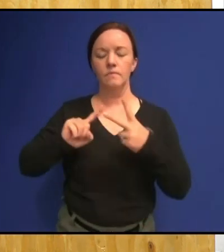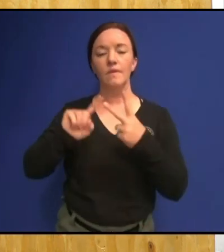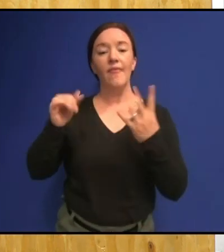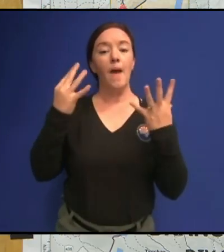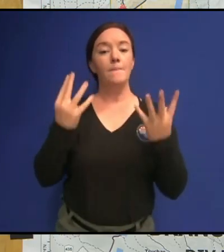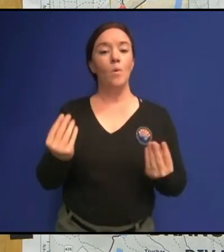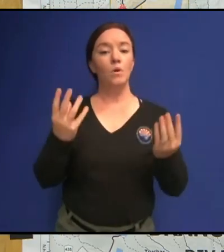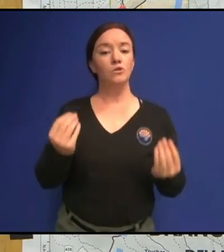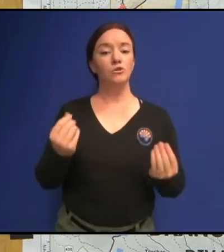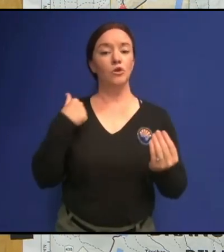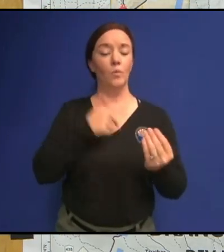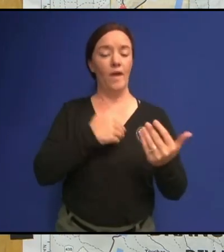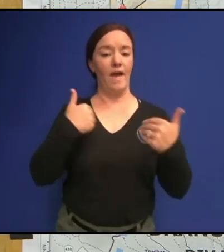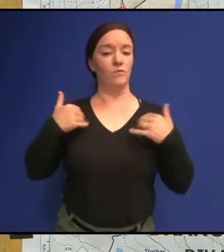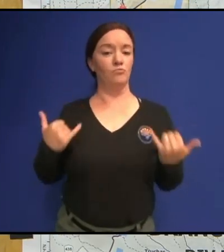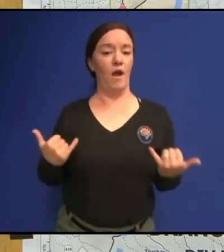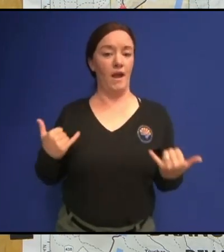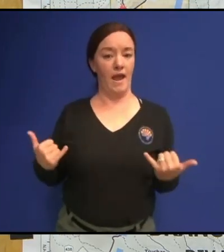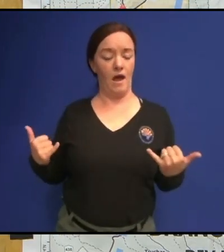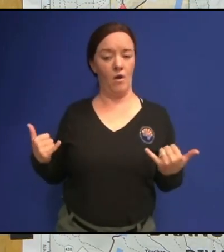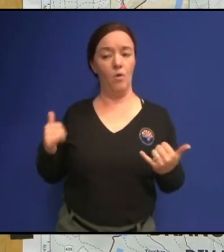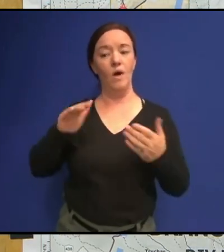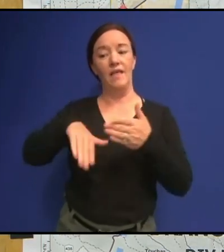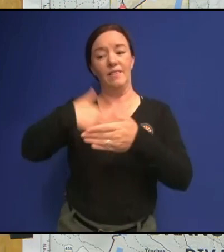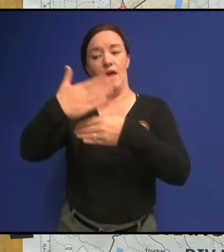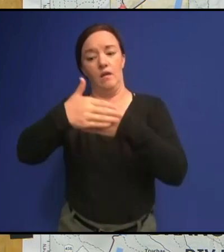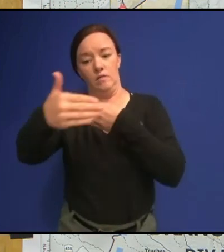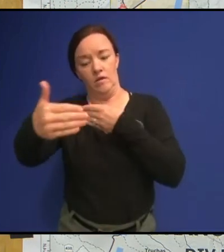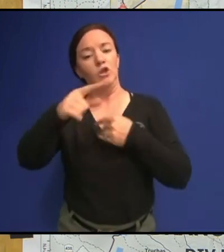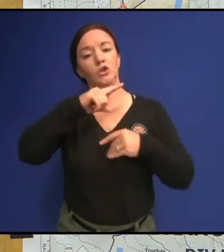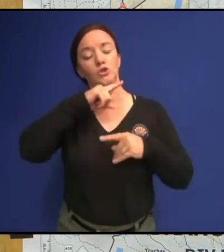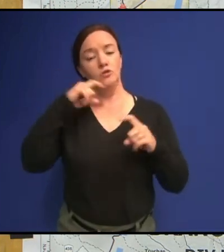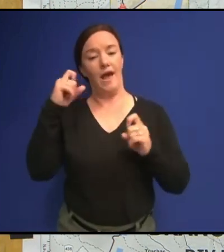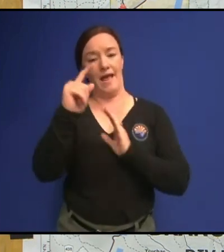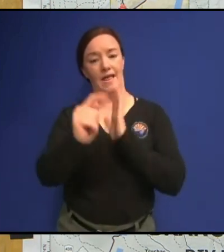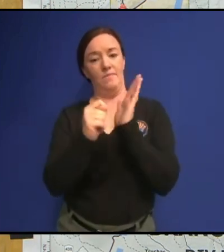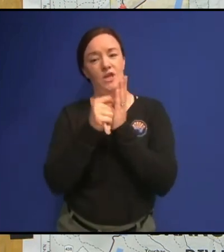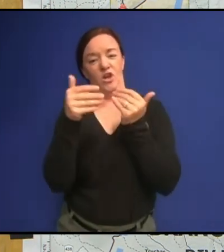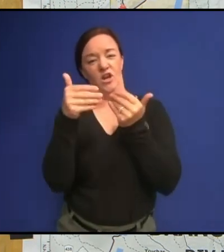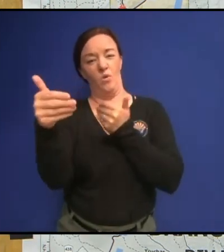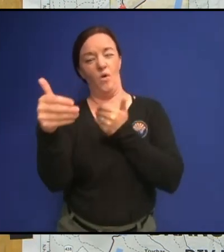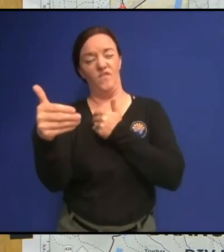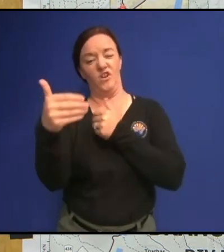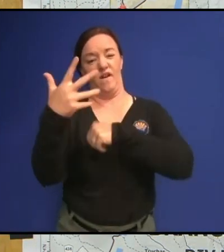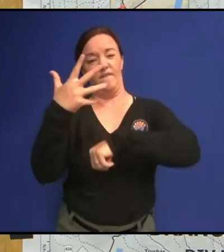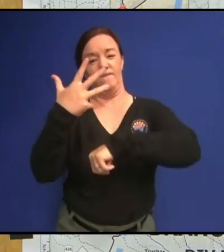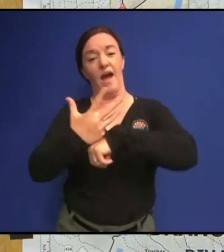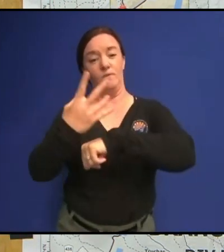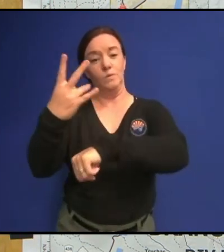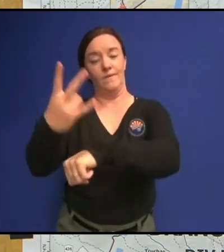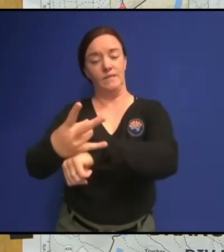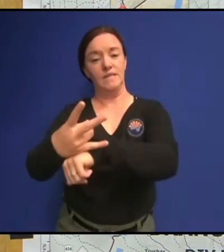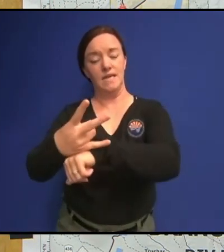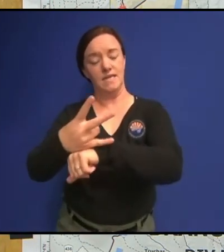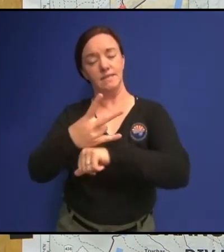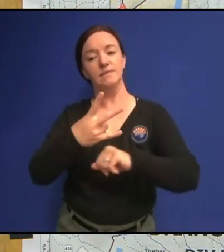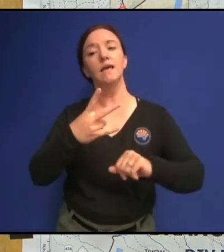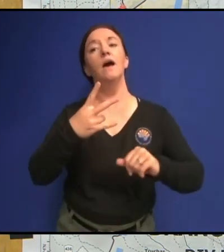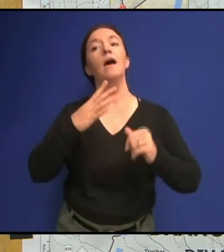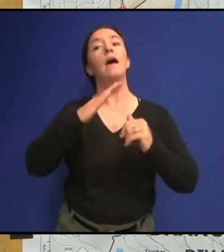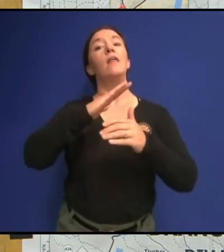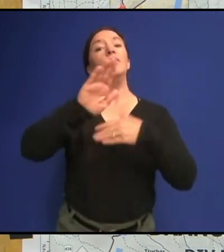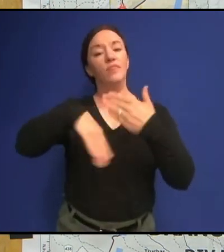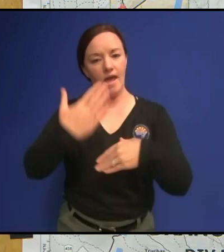and this period of drying that we're expected to have over the next 5 to 7 days after that it is going to be followed with